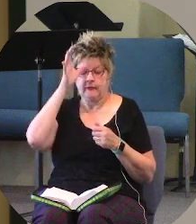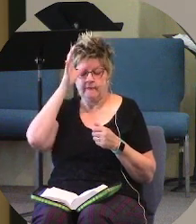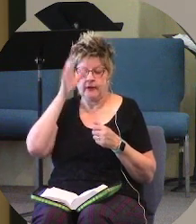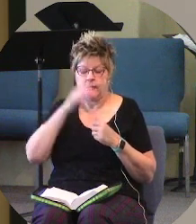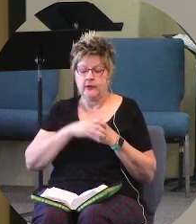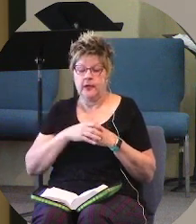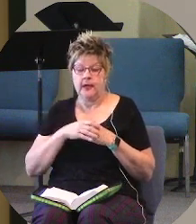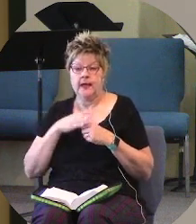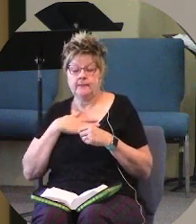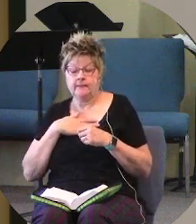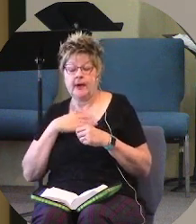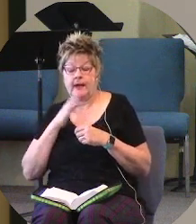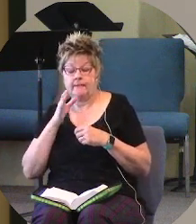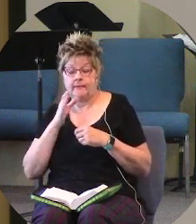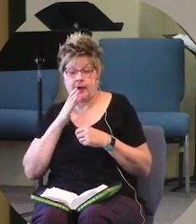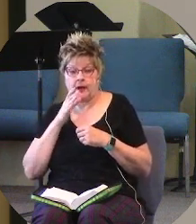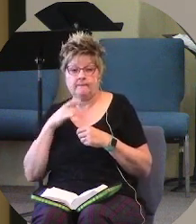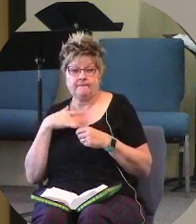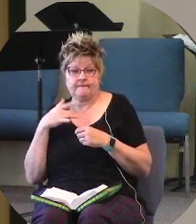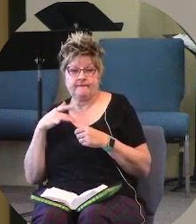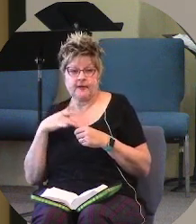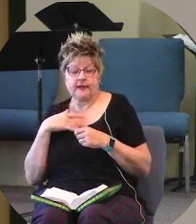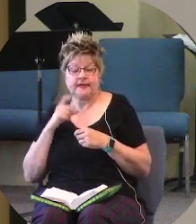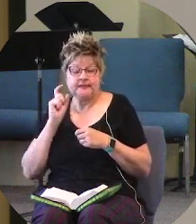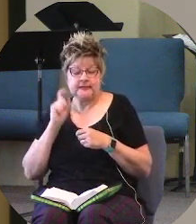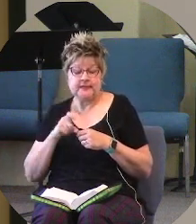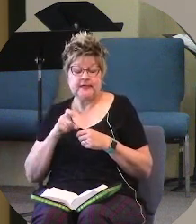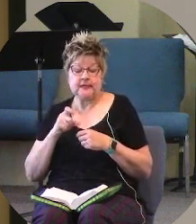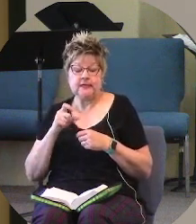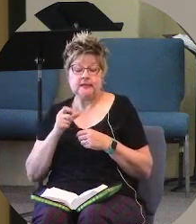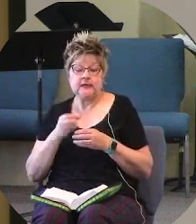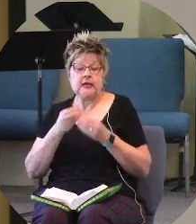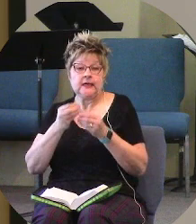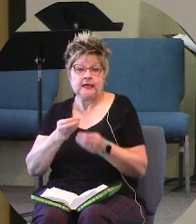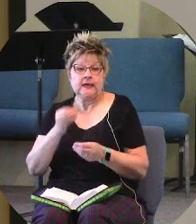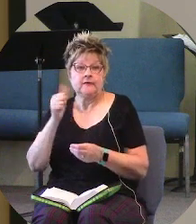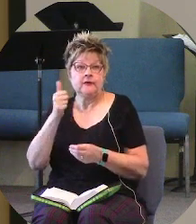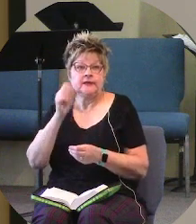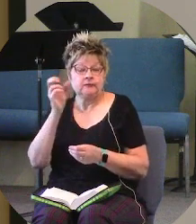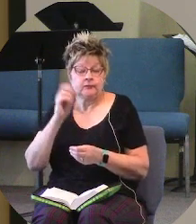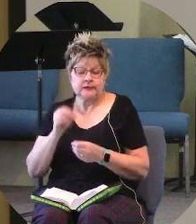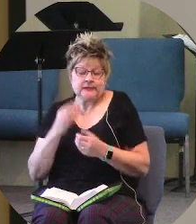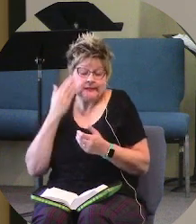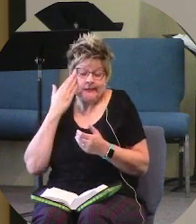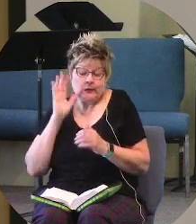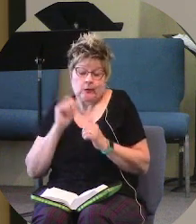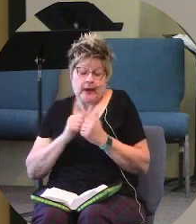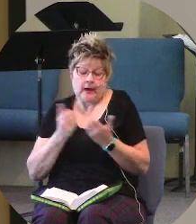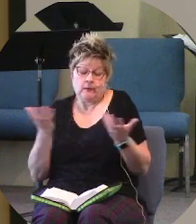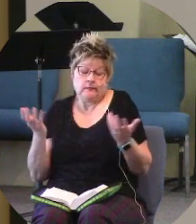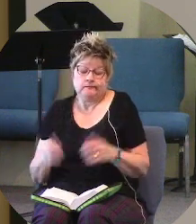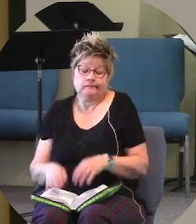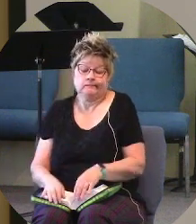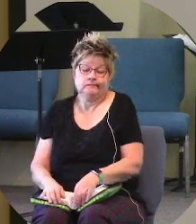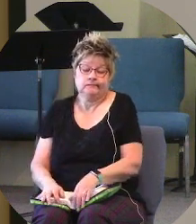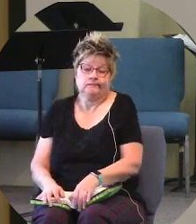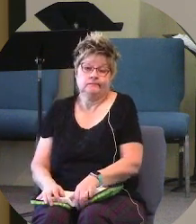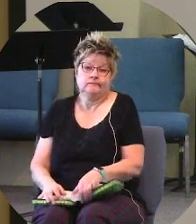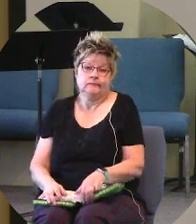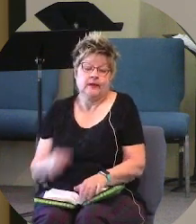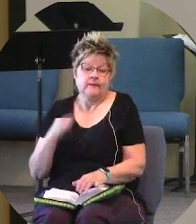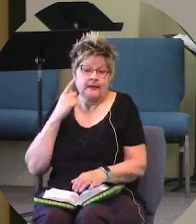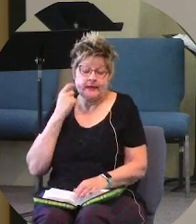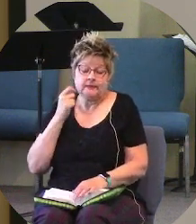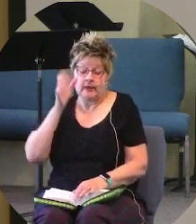she needed to tithe. And she didn't know how she could do it. Because